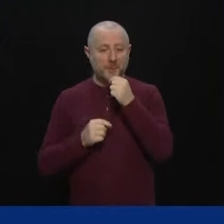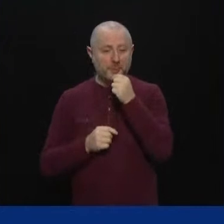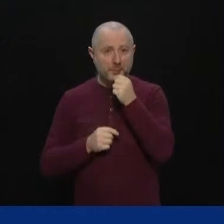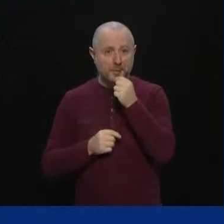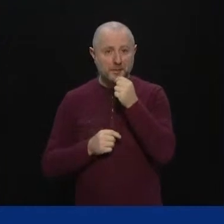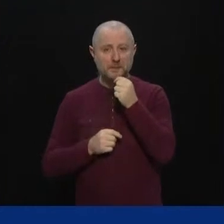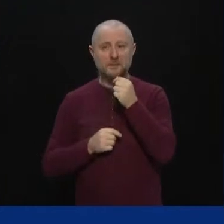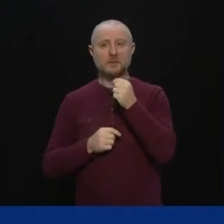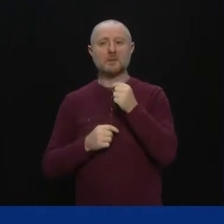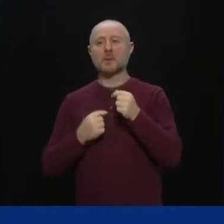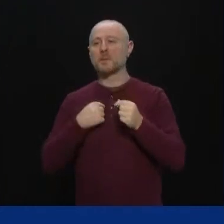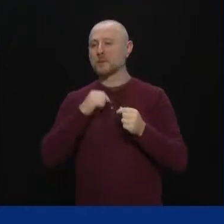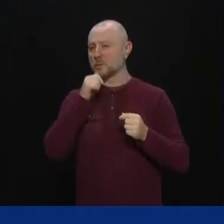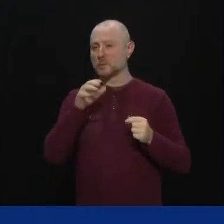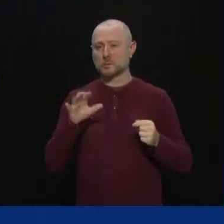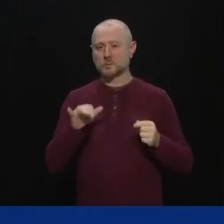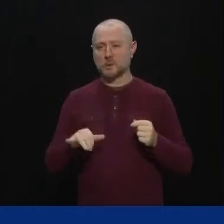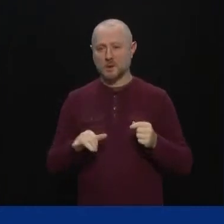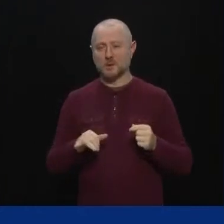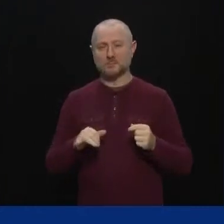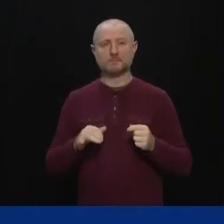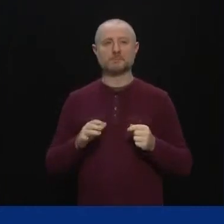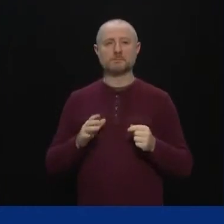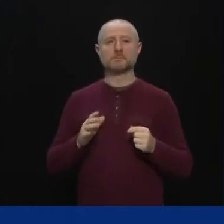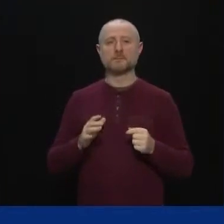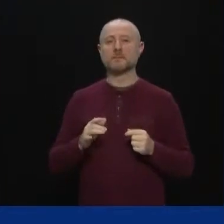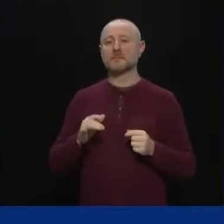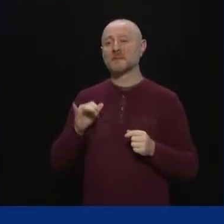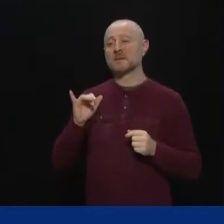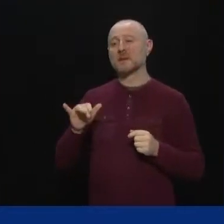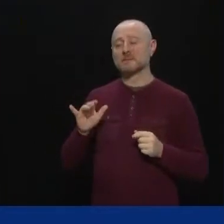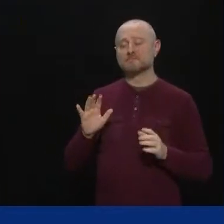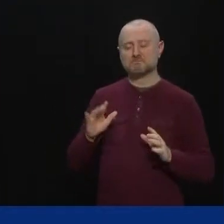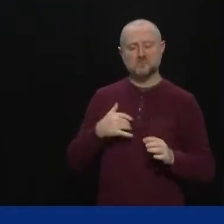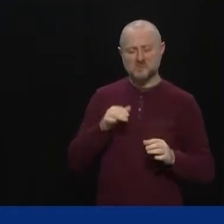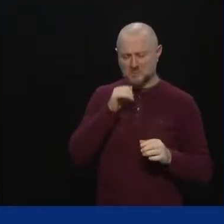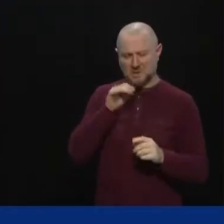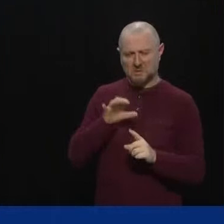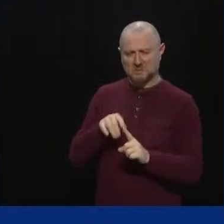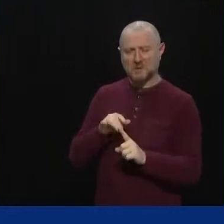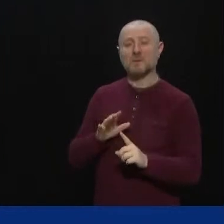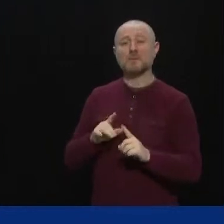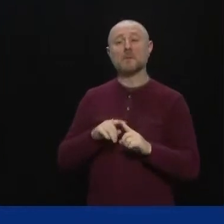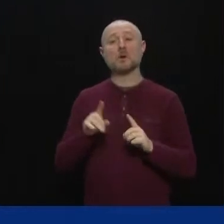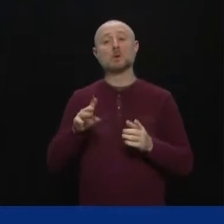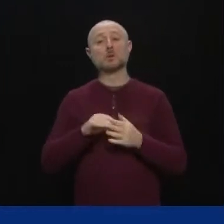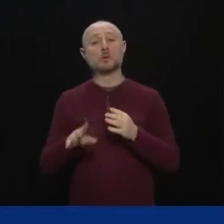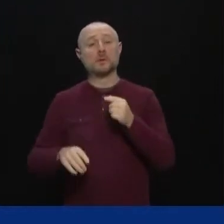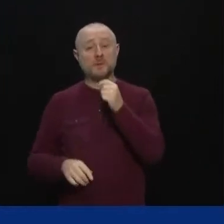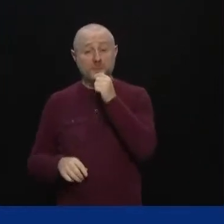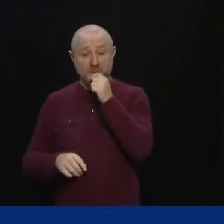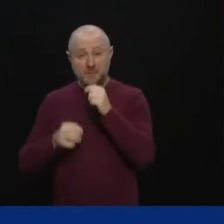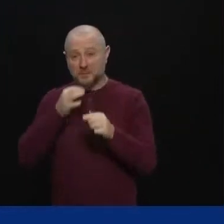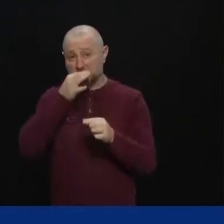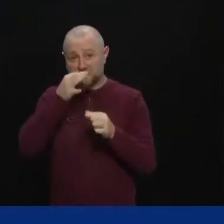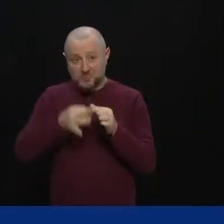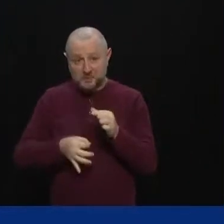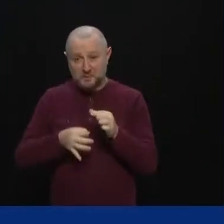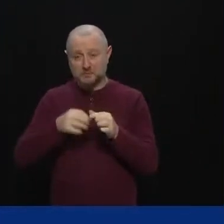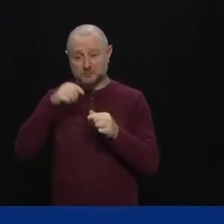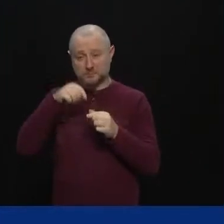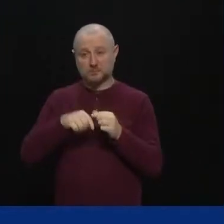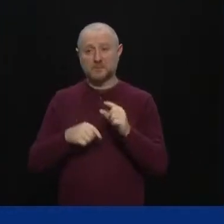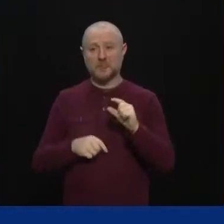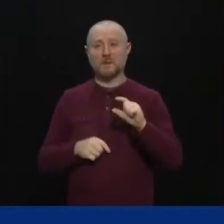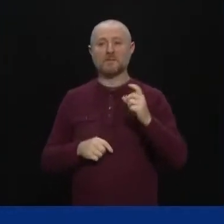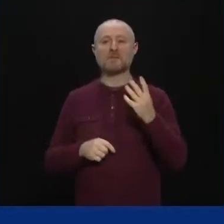going to do that, just so you know. That is not happening in this picture. But they spit in the vial, and then they can pool 4 at a